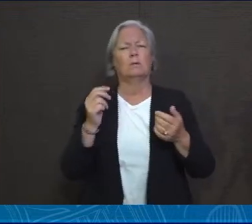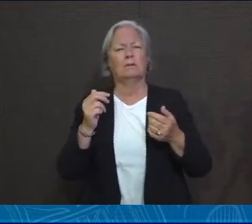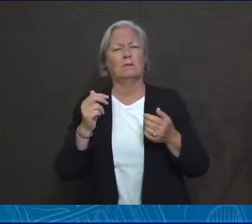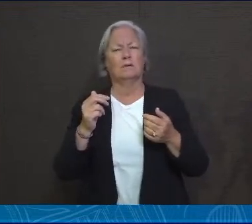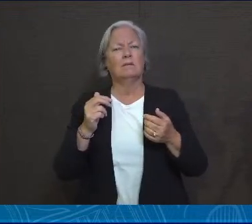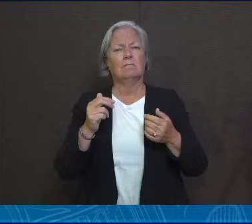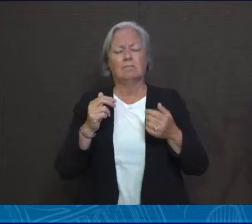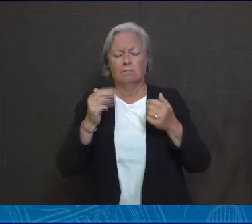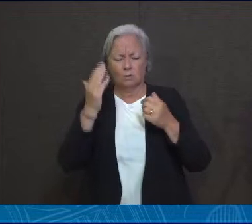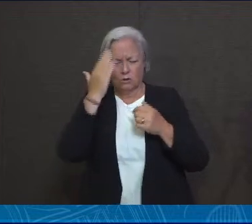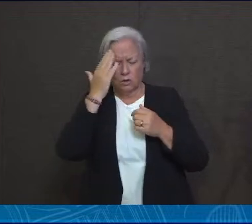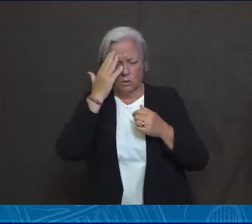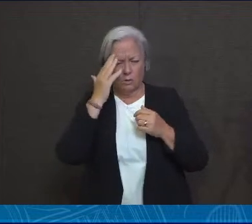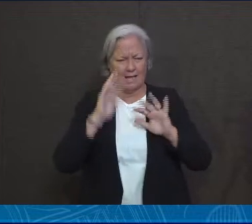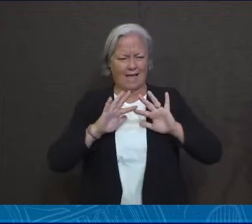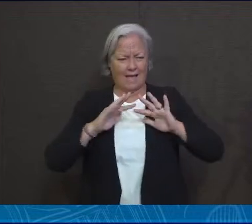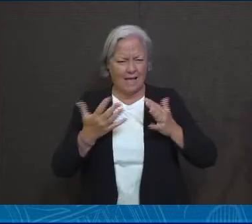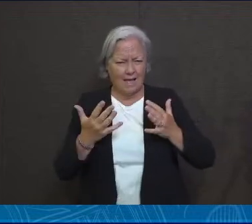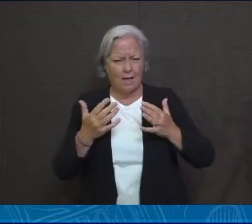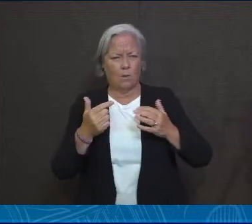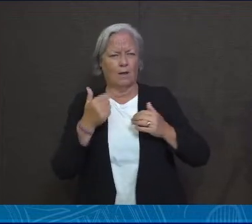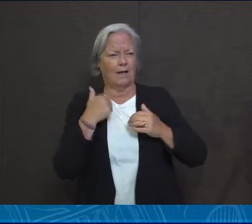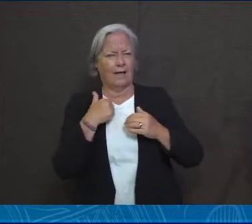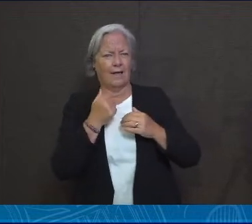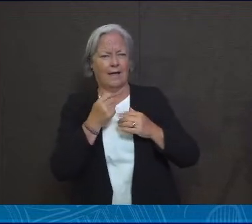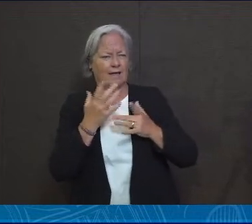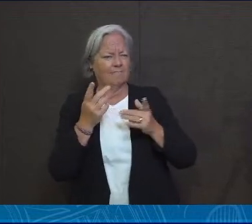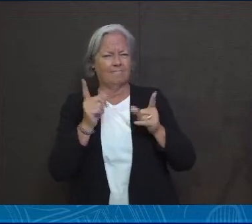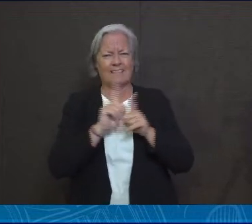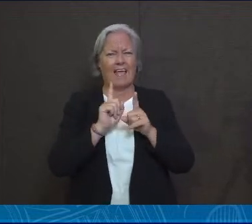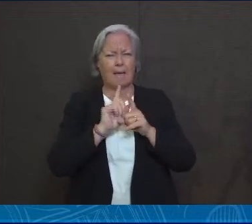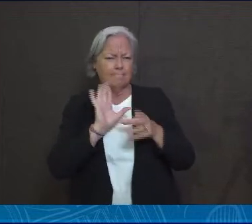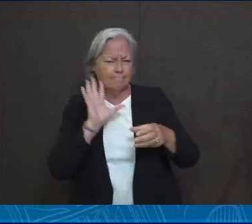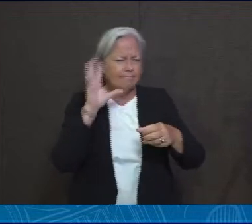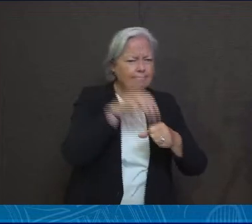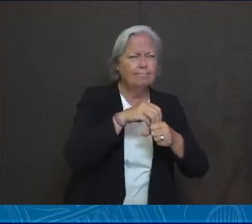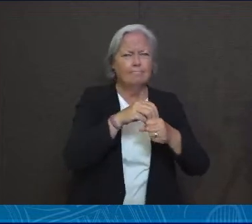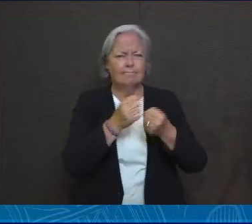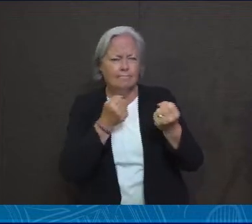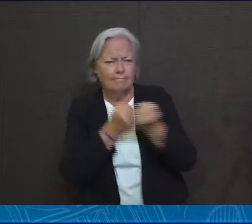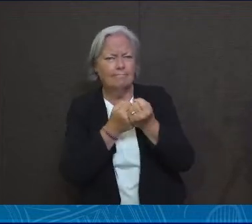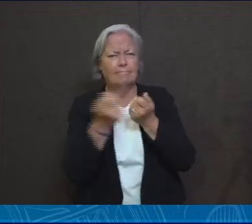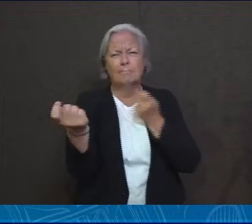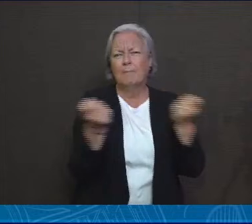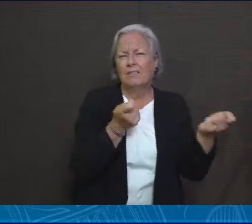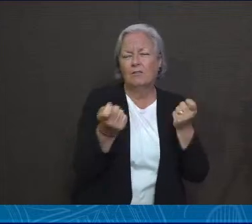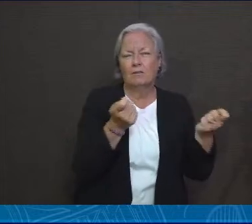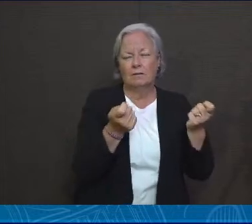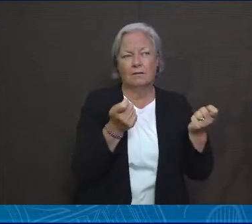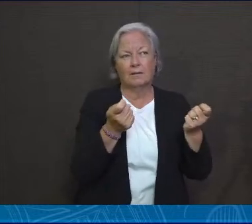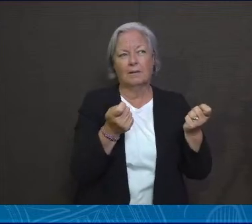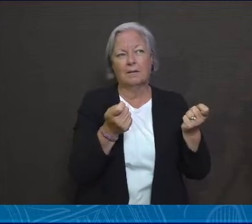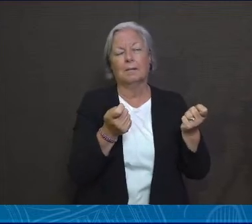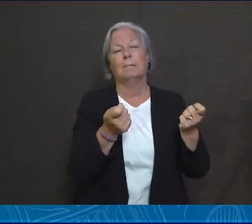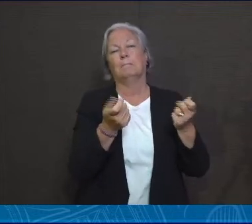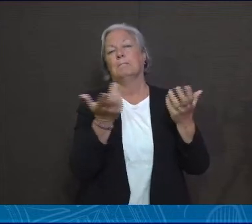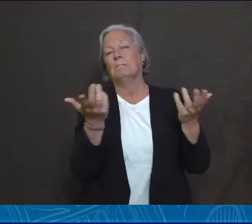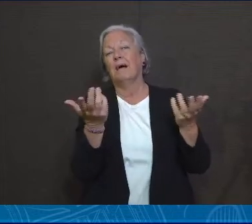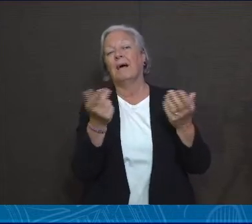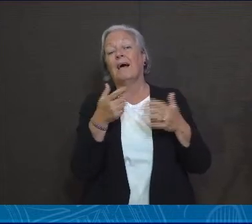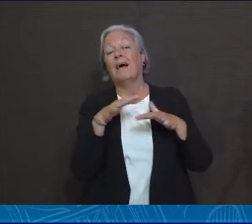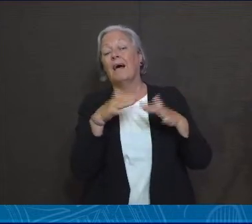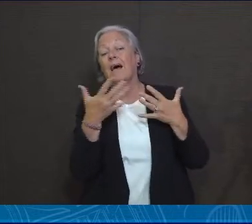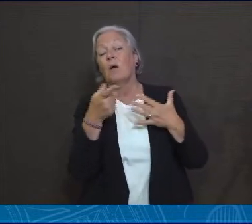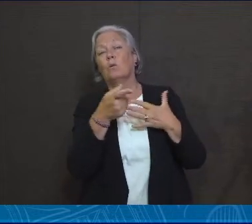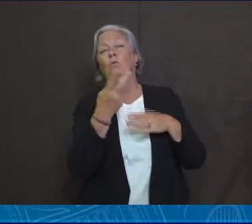intervene, I'm reminded on how these can also be used in the negative aspect.